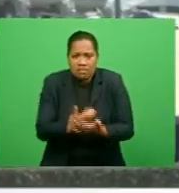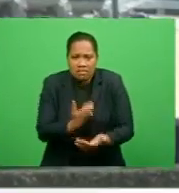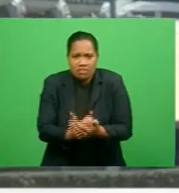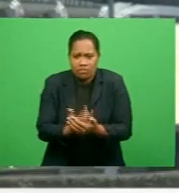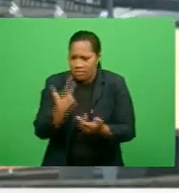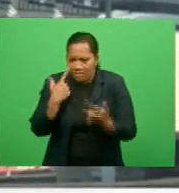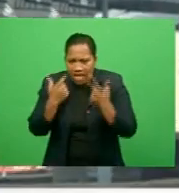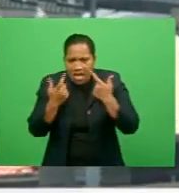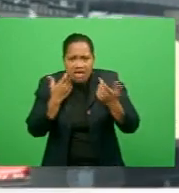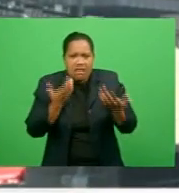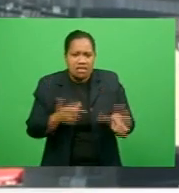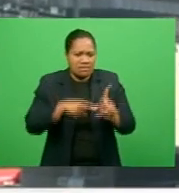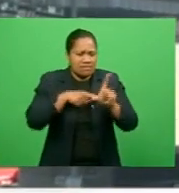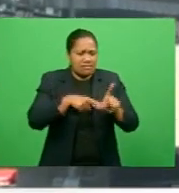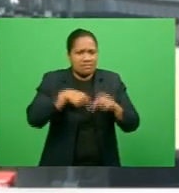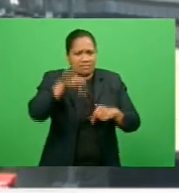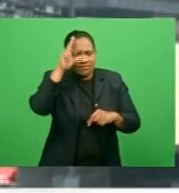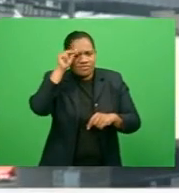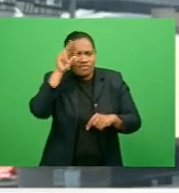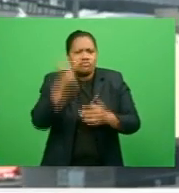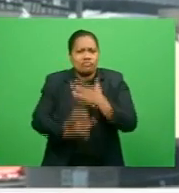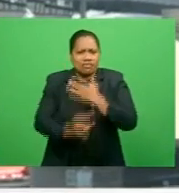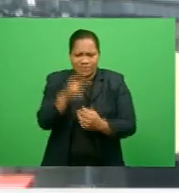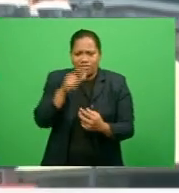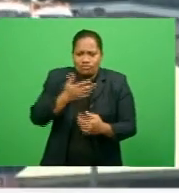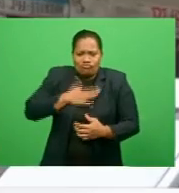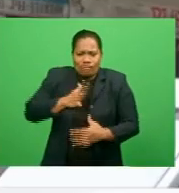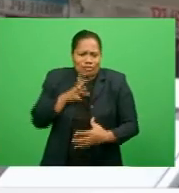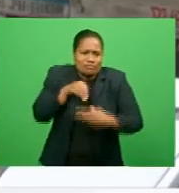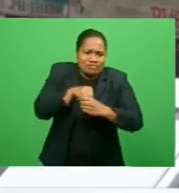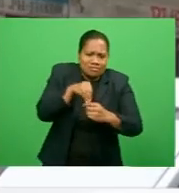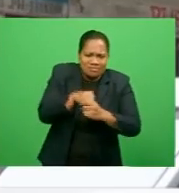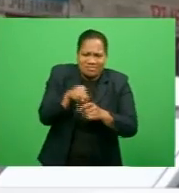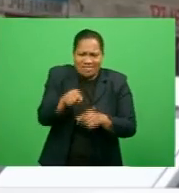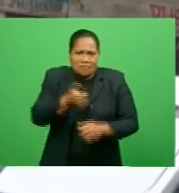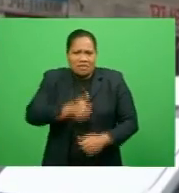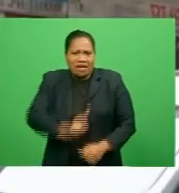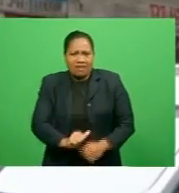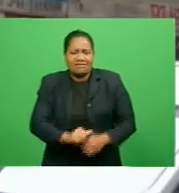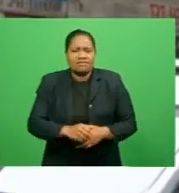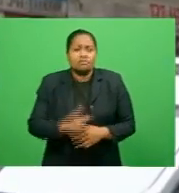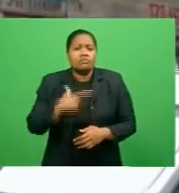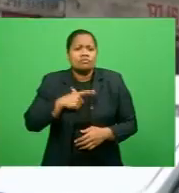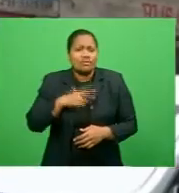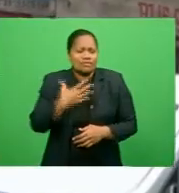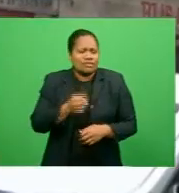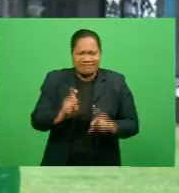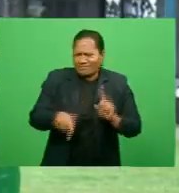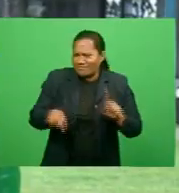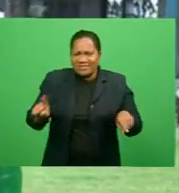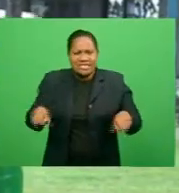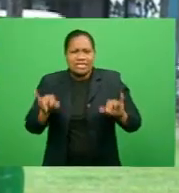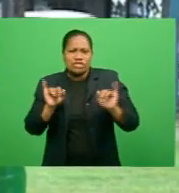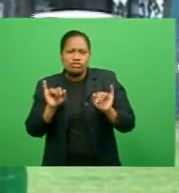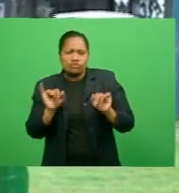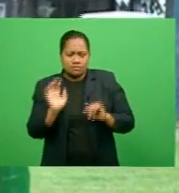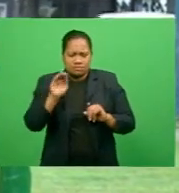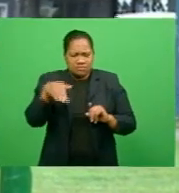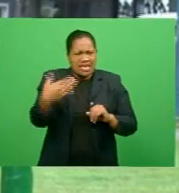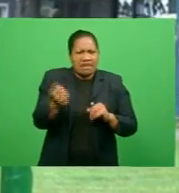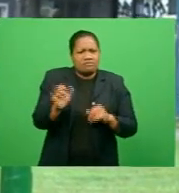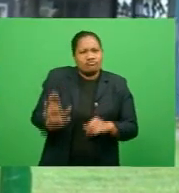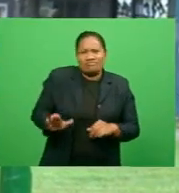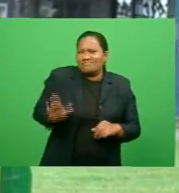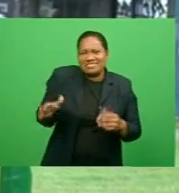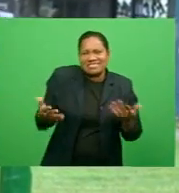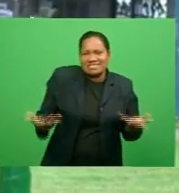these young Fijians are choosing to engage in such behavior. And this is because of various issues. There's poverty at home, they're neglected